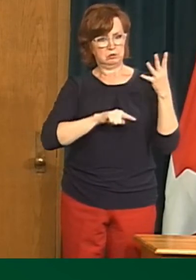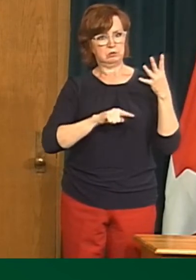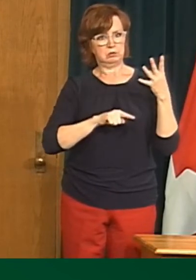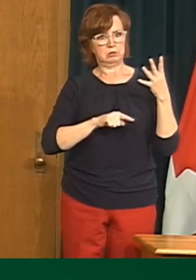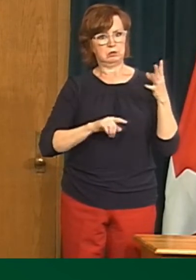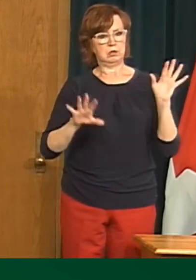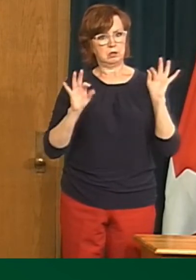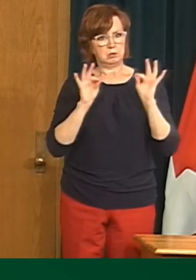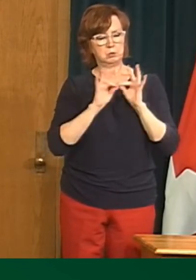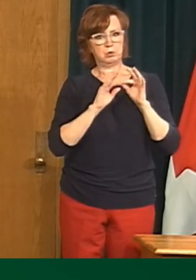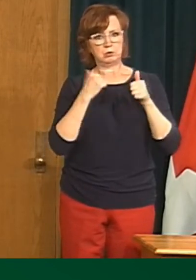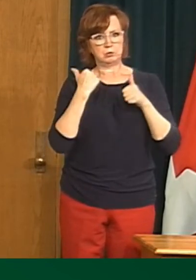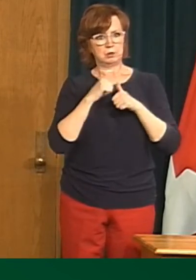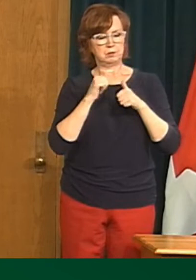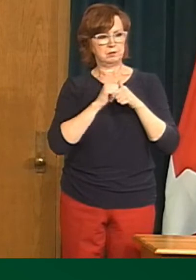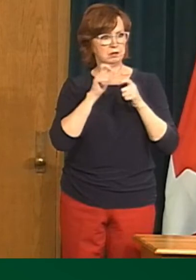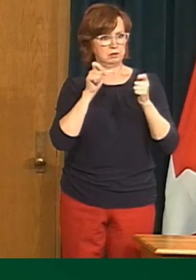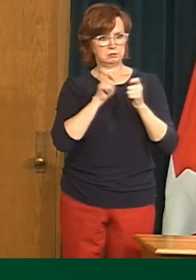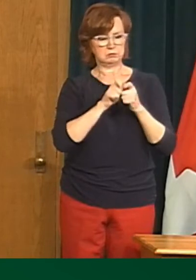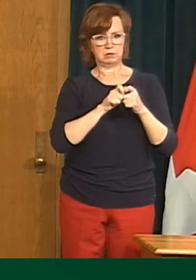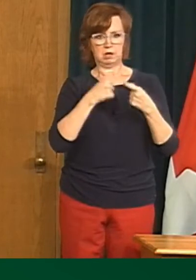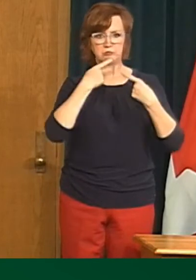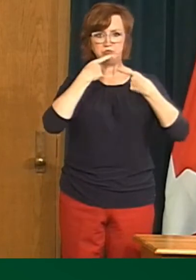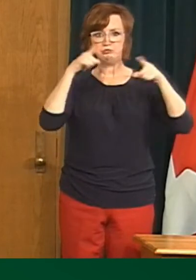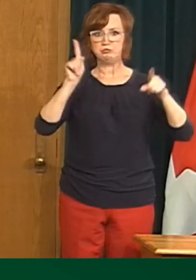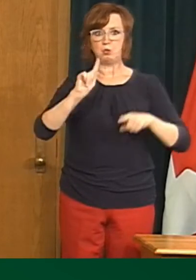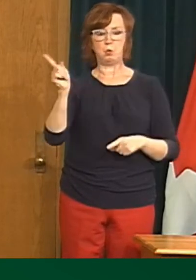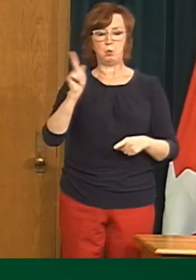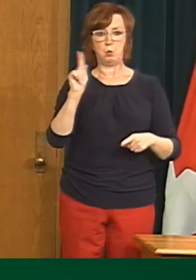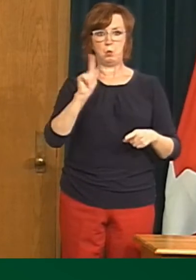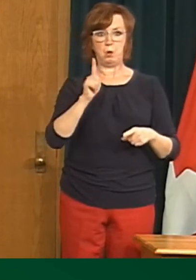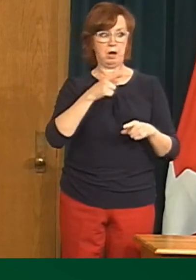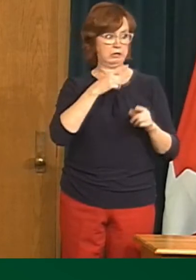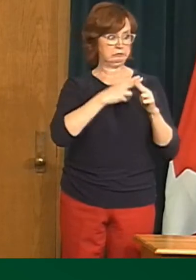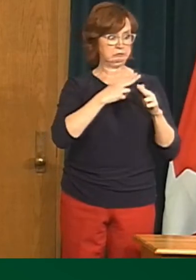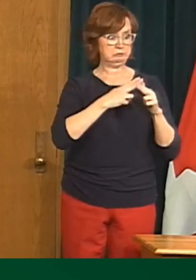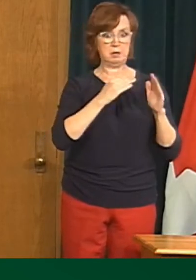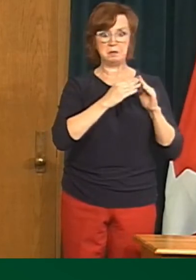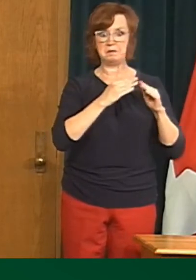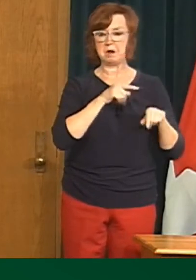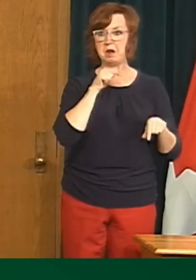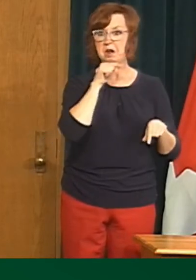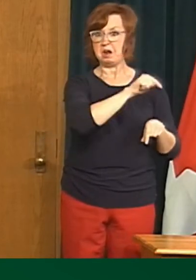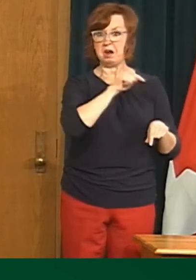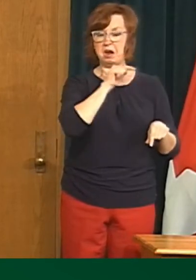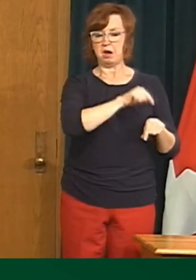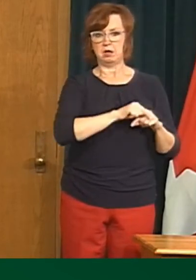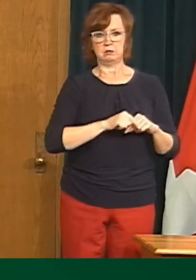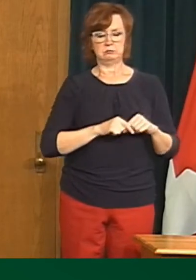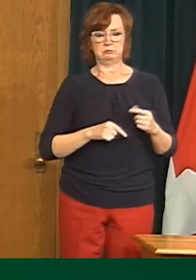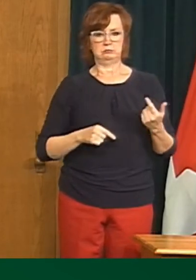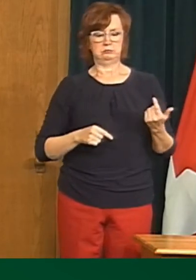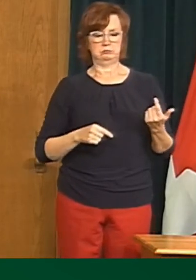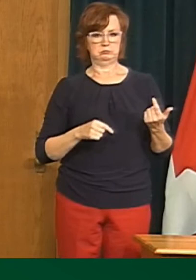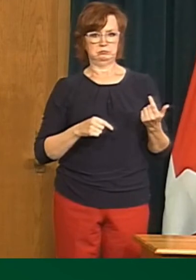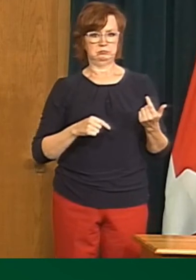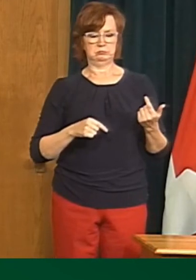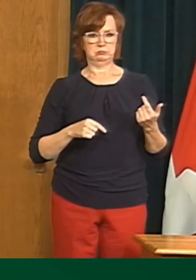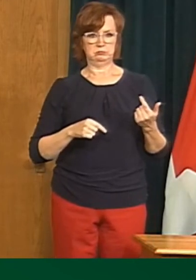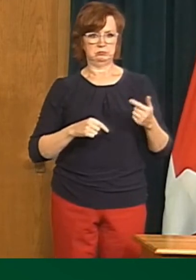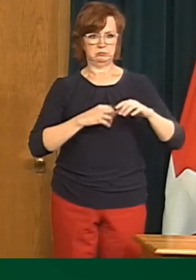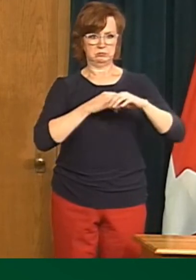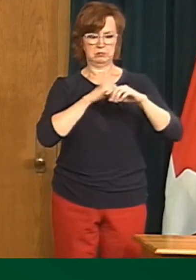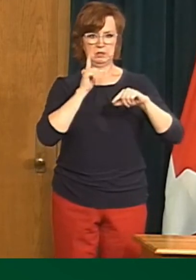further detail on the exact geographic location of an individual who died doesn't